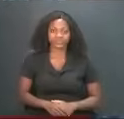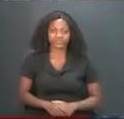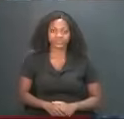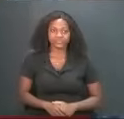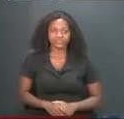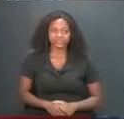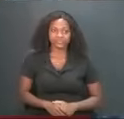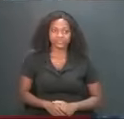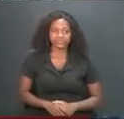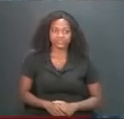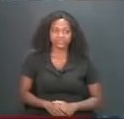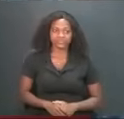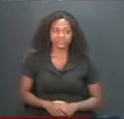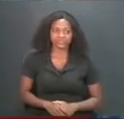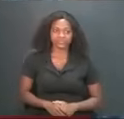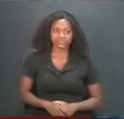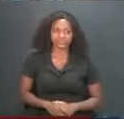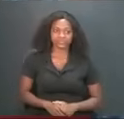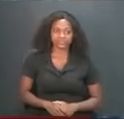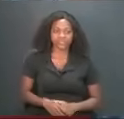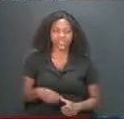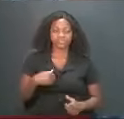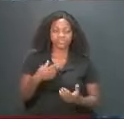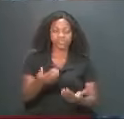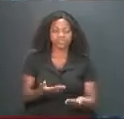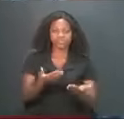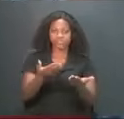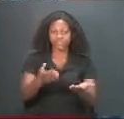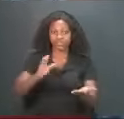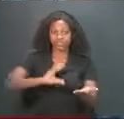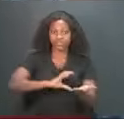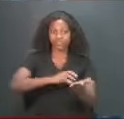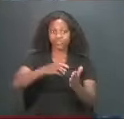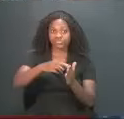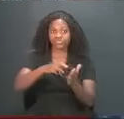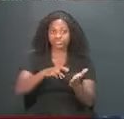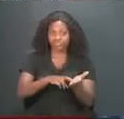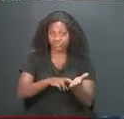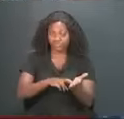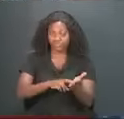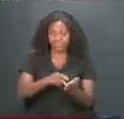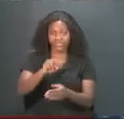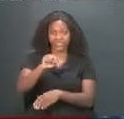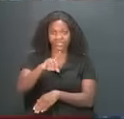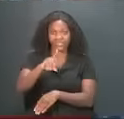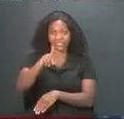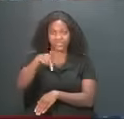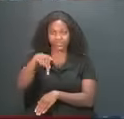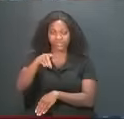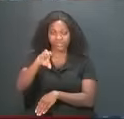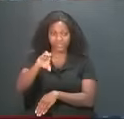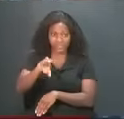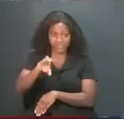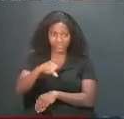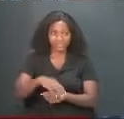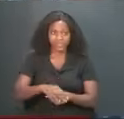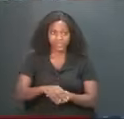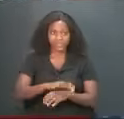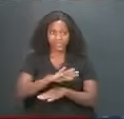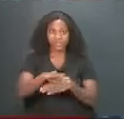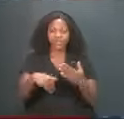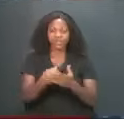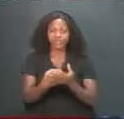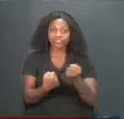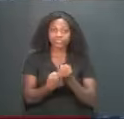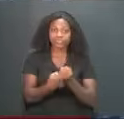Honorable Speaker, I present the report. Yes, we made NDPC, and right Honorable Speaker, all the support we need